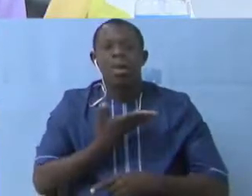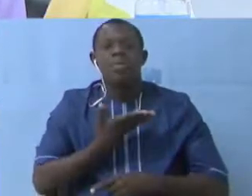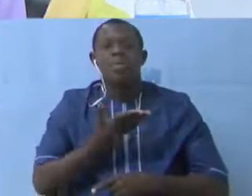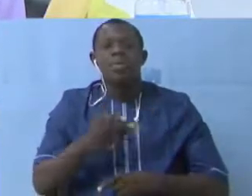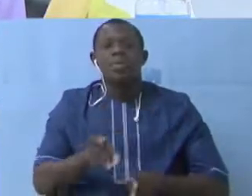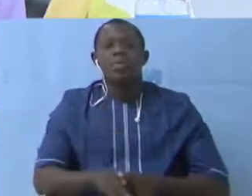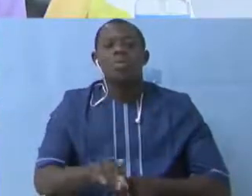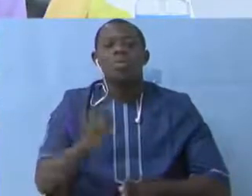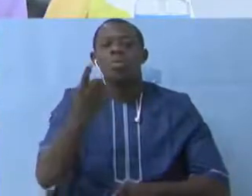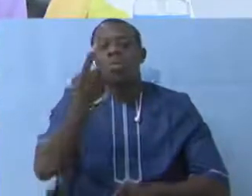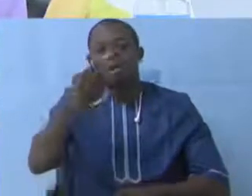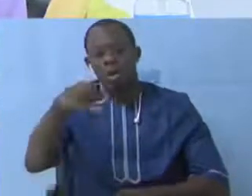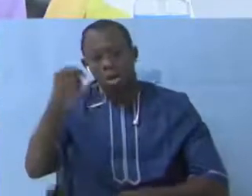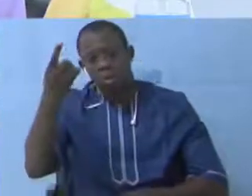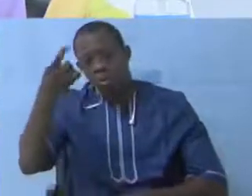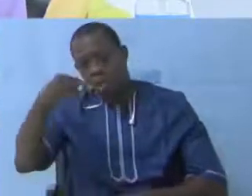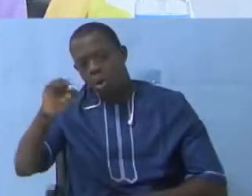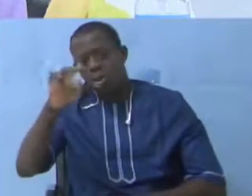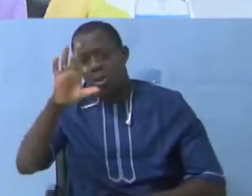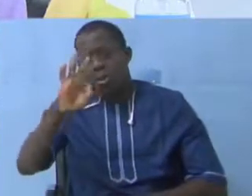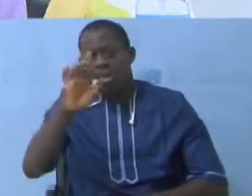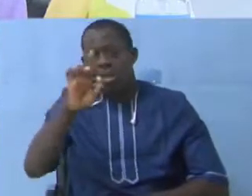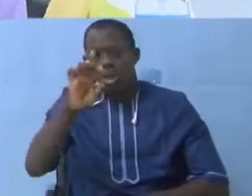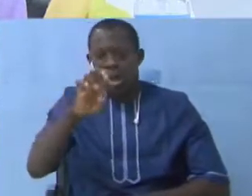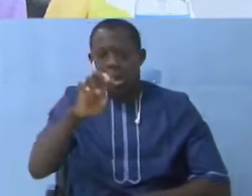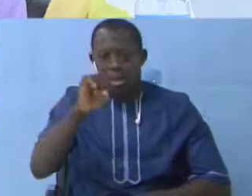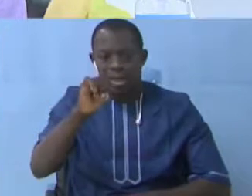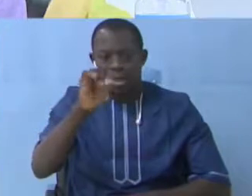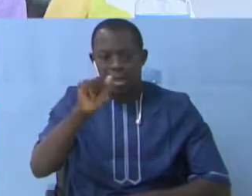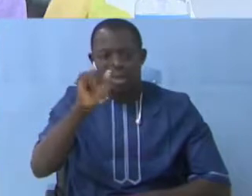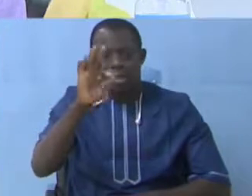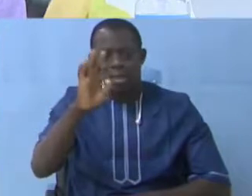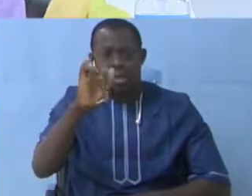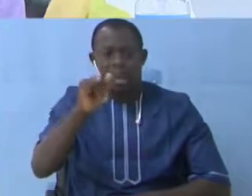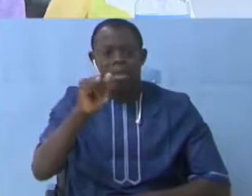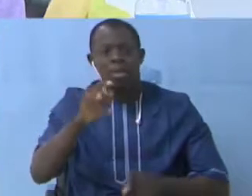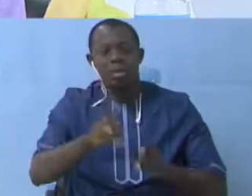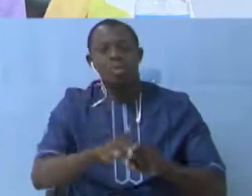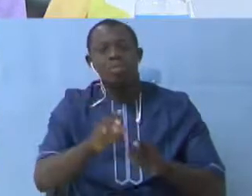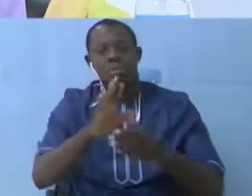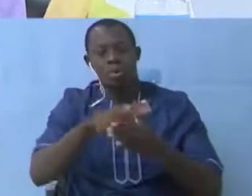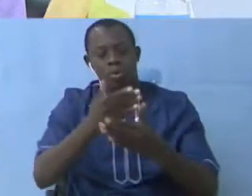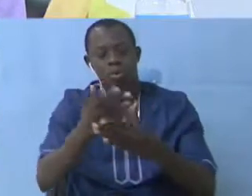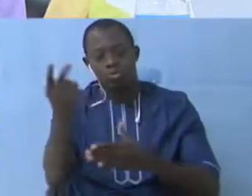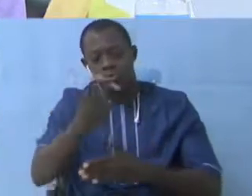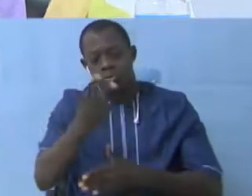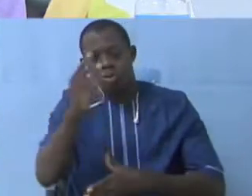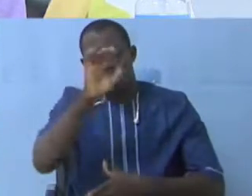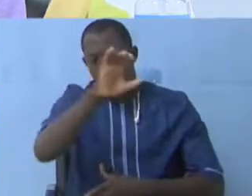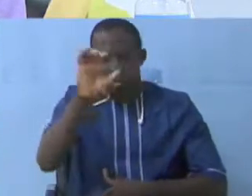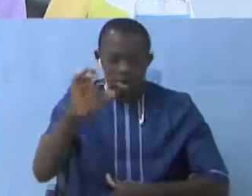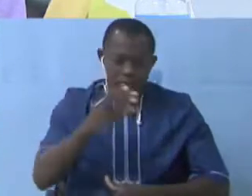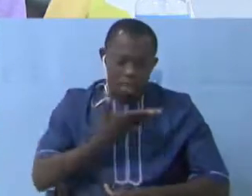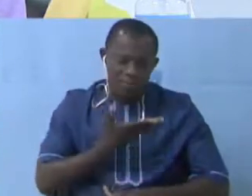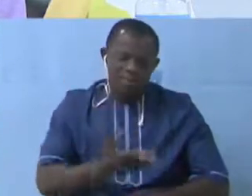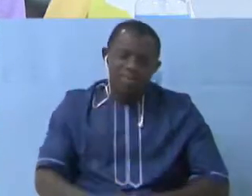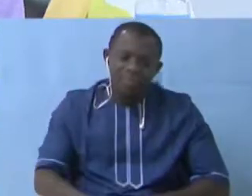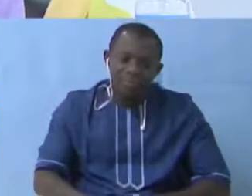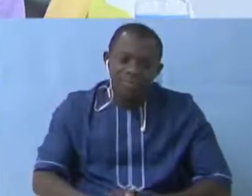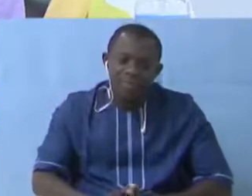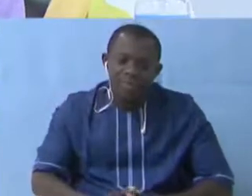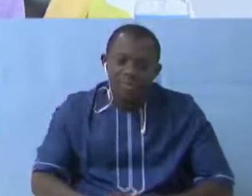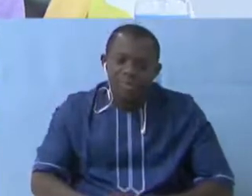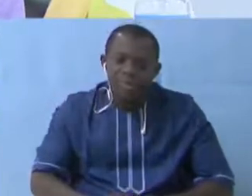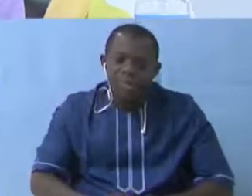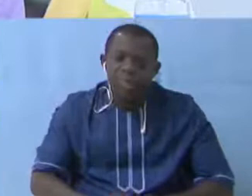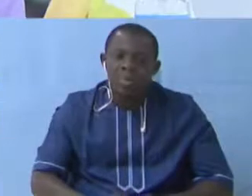of treaties on everything between the two countries. am na lu dem ci ay téeméeri nangatoo réew mi. When